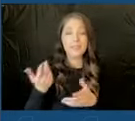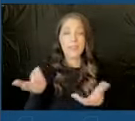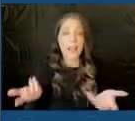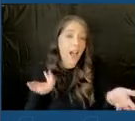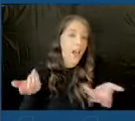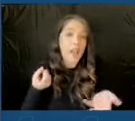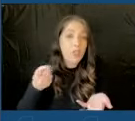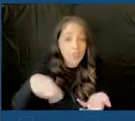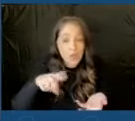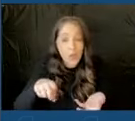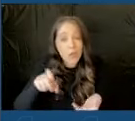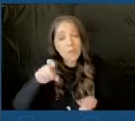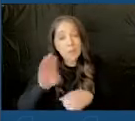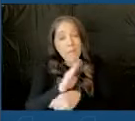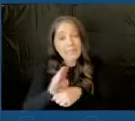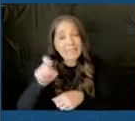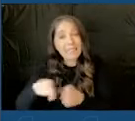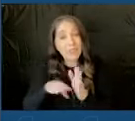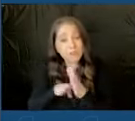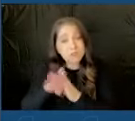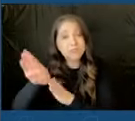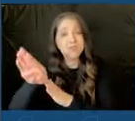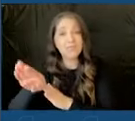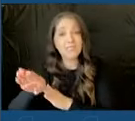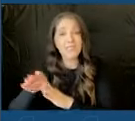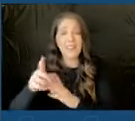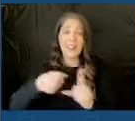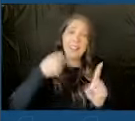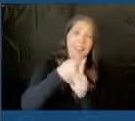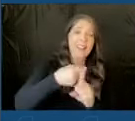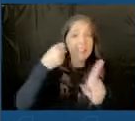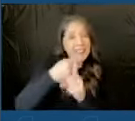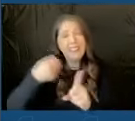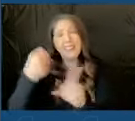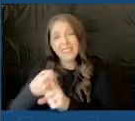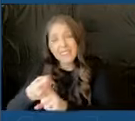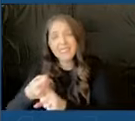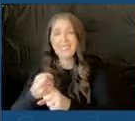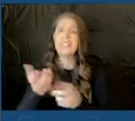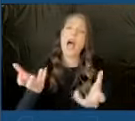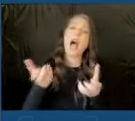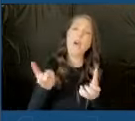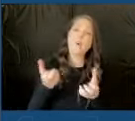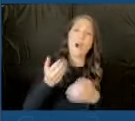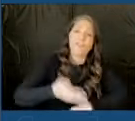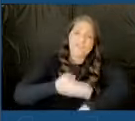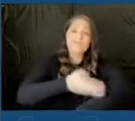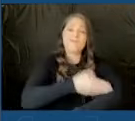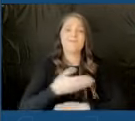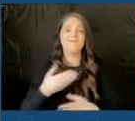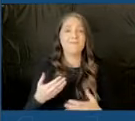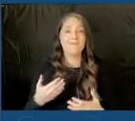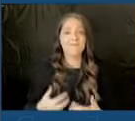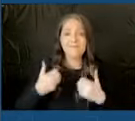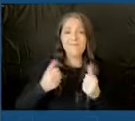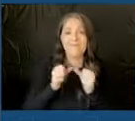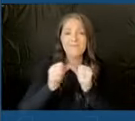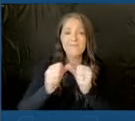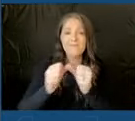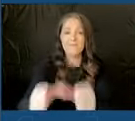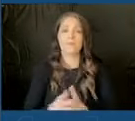Those have to thrive. I mean, they've been hit hard. They've been hit so hard. So I want to see that vibrancy back. But I will tell you, I talk to business leaders every day.